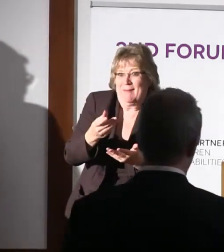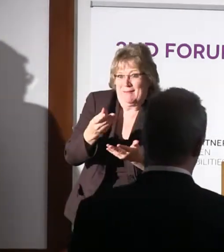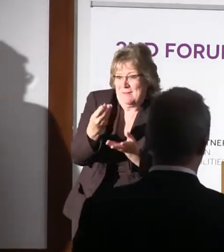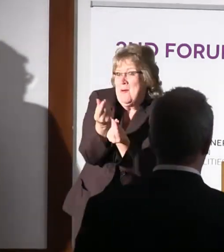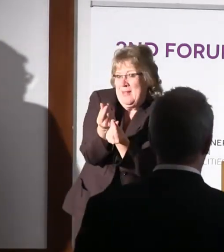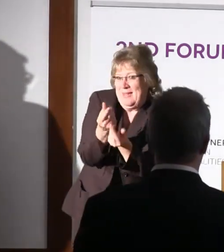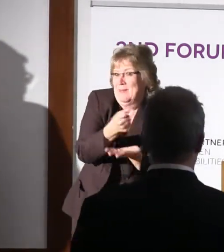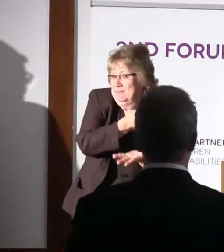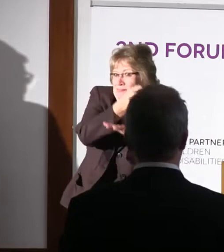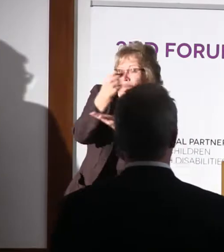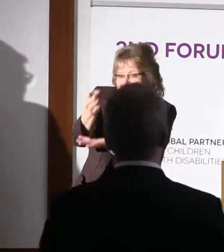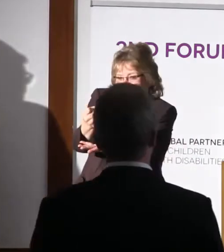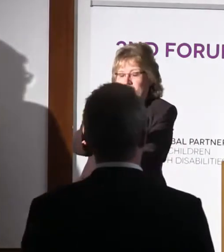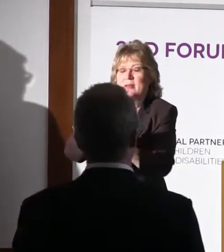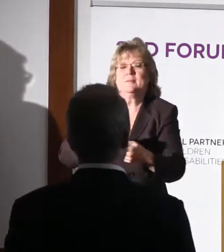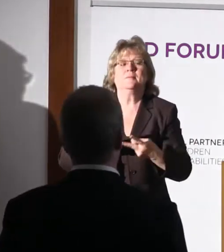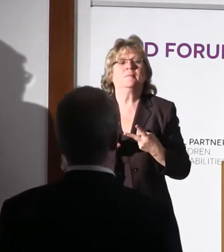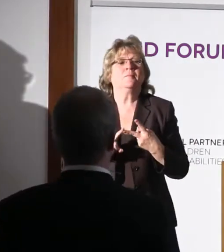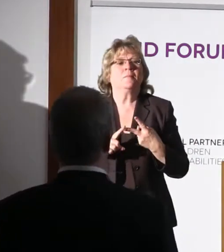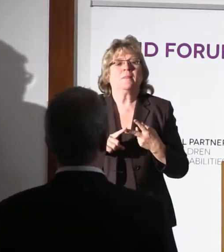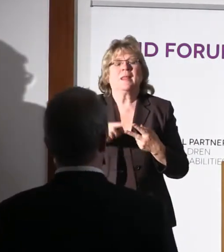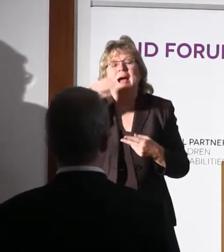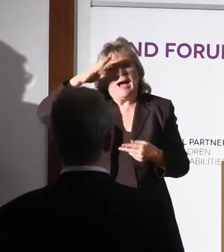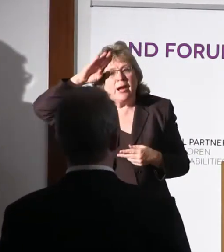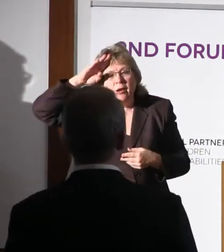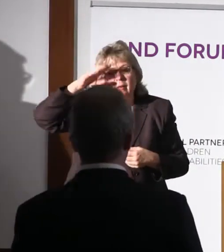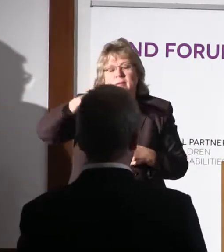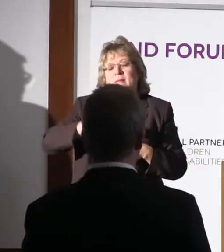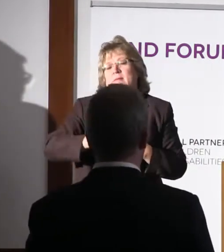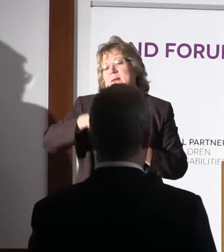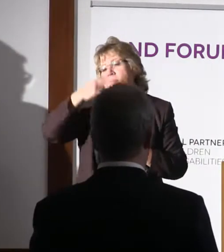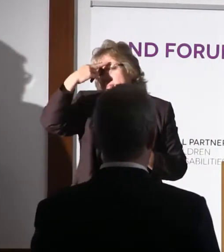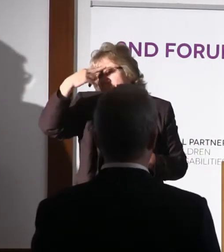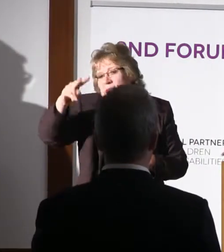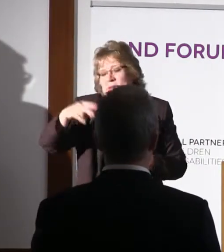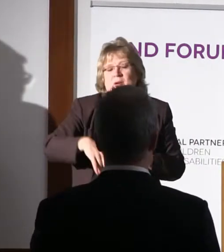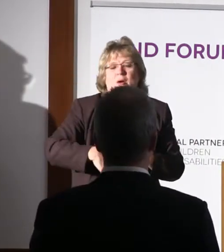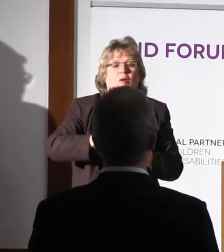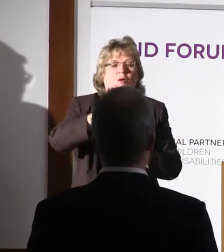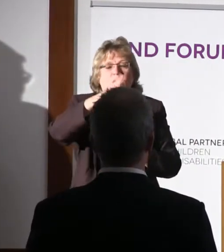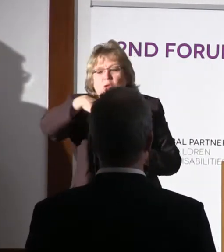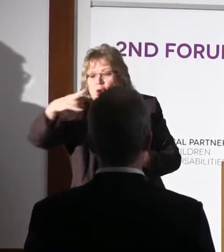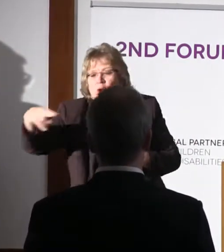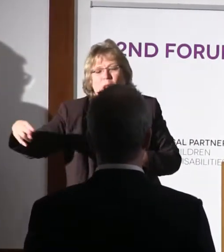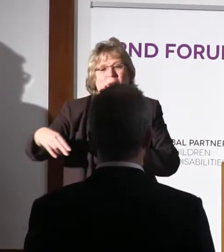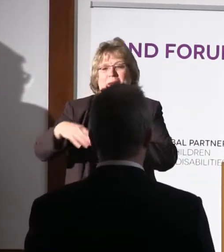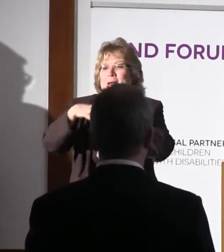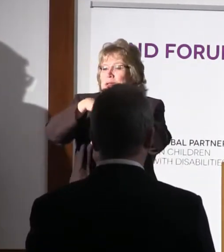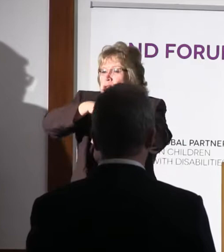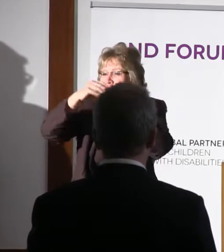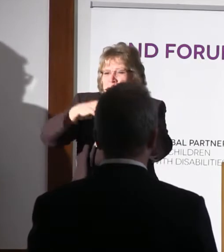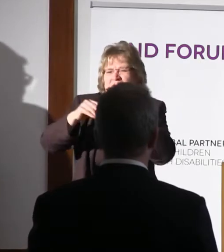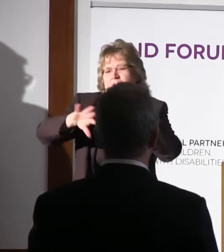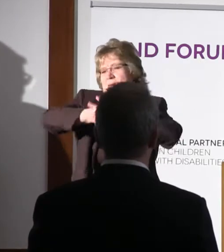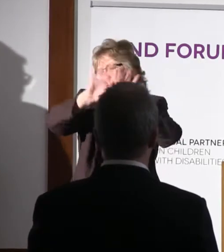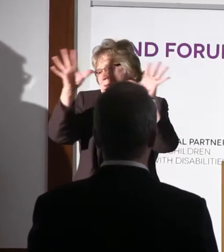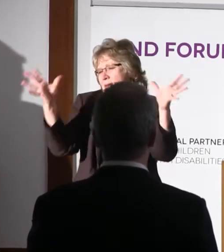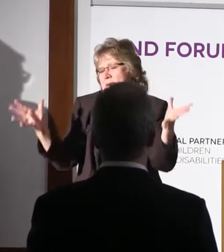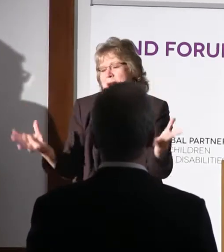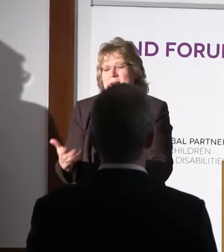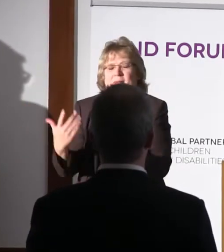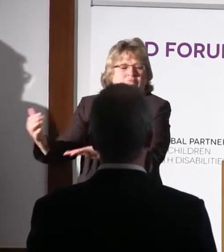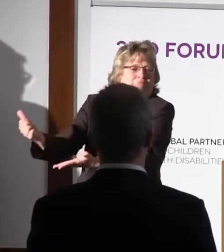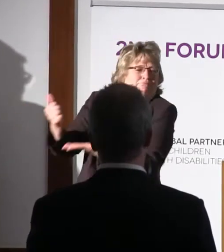Ireland, Mexico, Norway, and Sweden. I hope next time I will be standing here, we will have